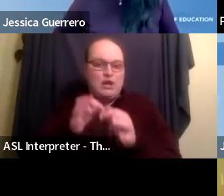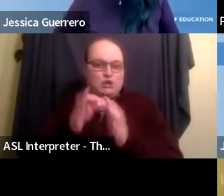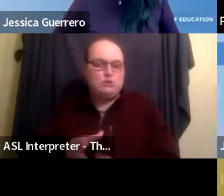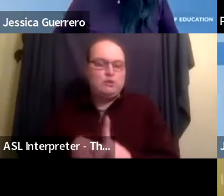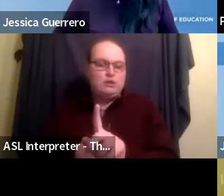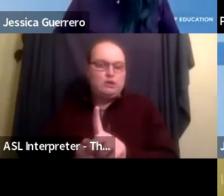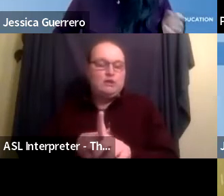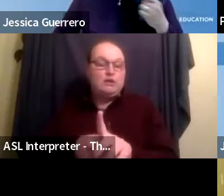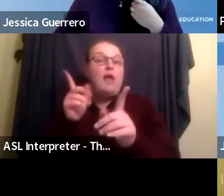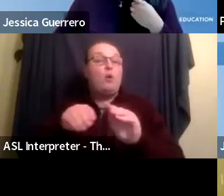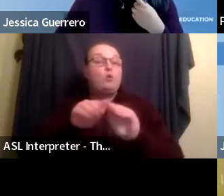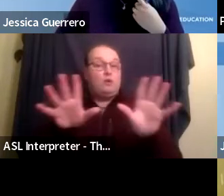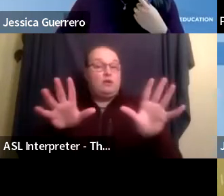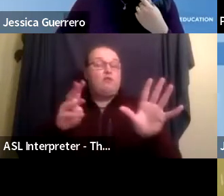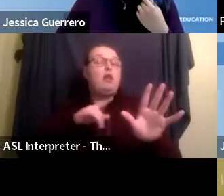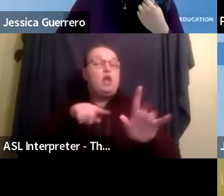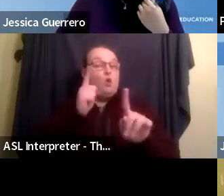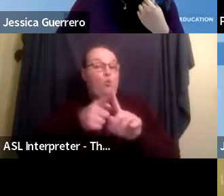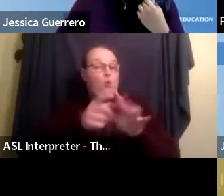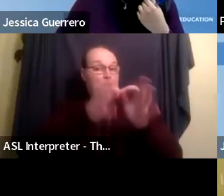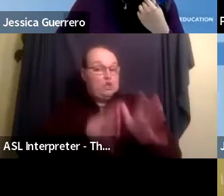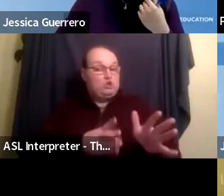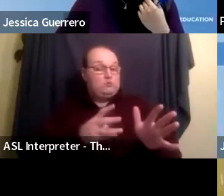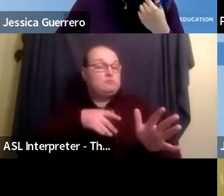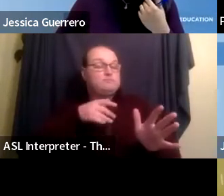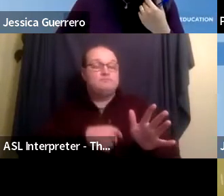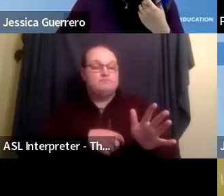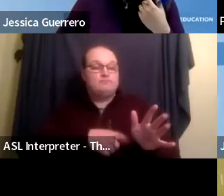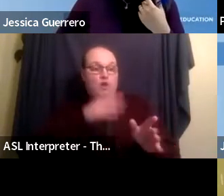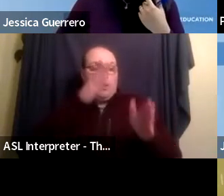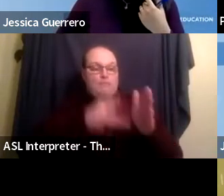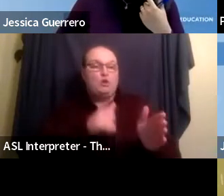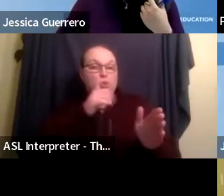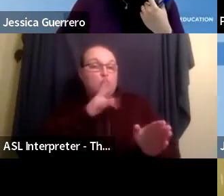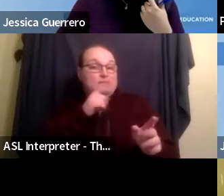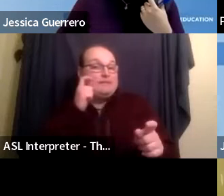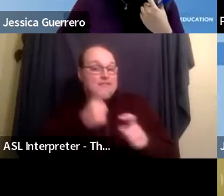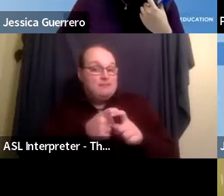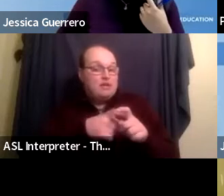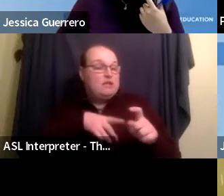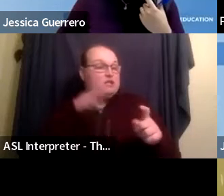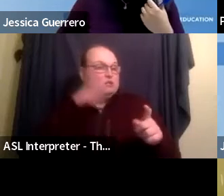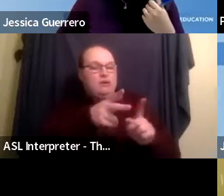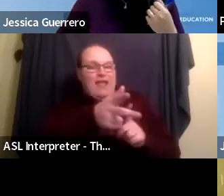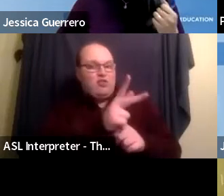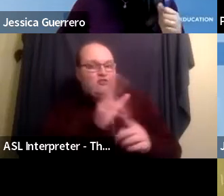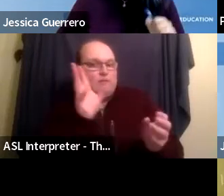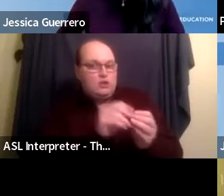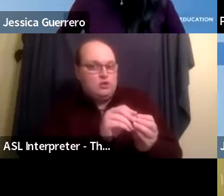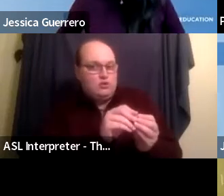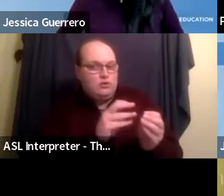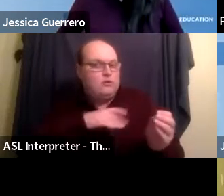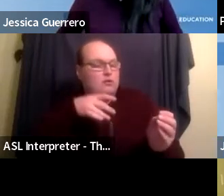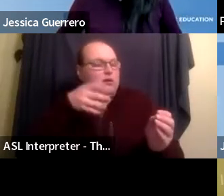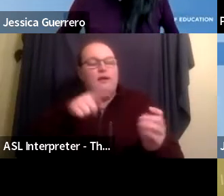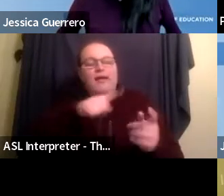there's interpretation, the Spanish-speaking individual will get 3 minutes and the interpreter will